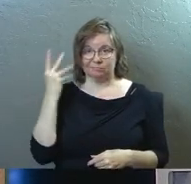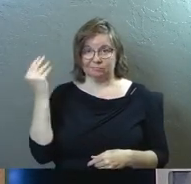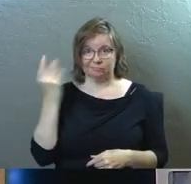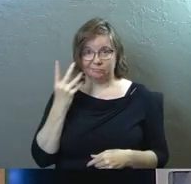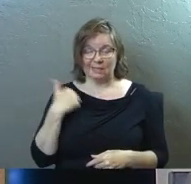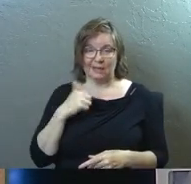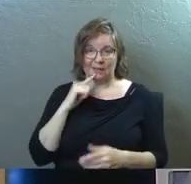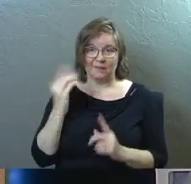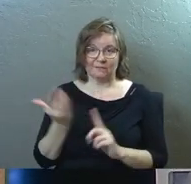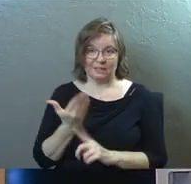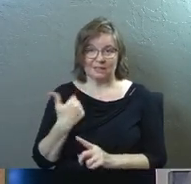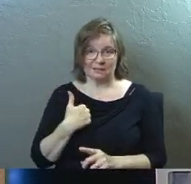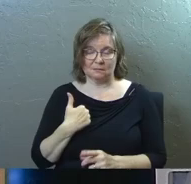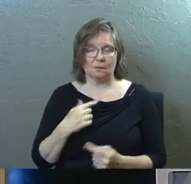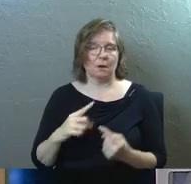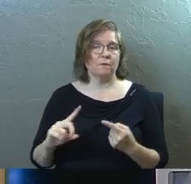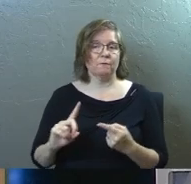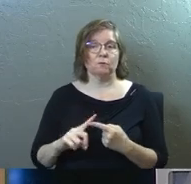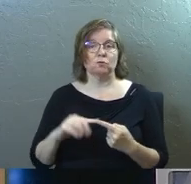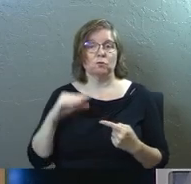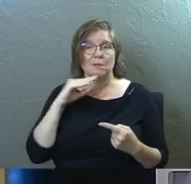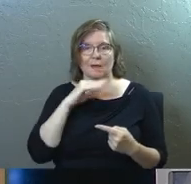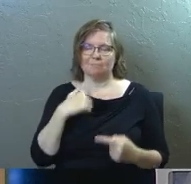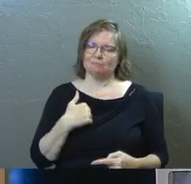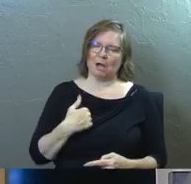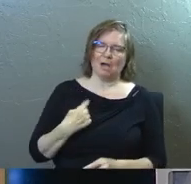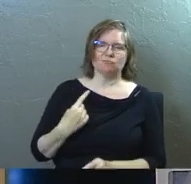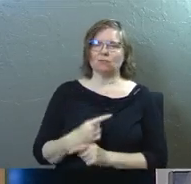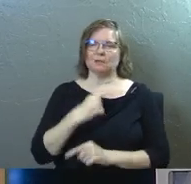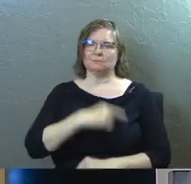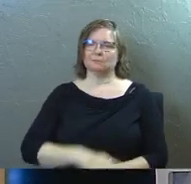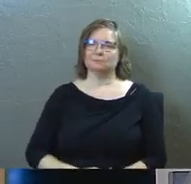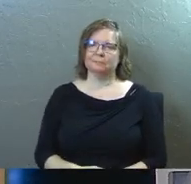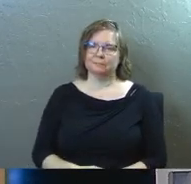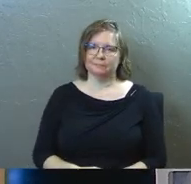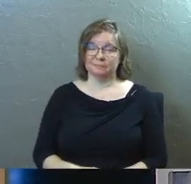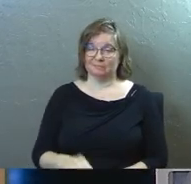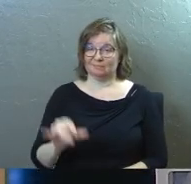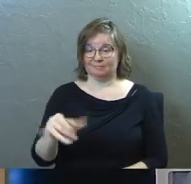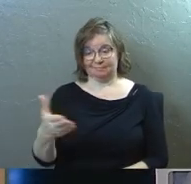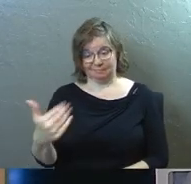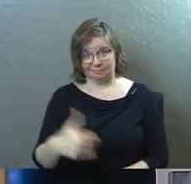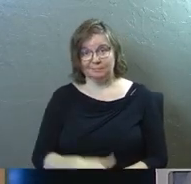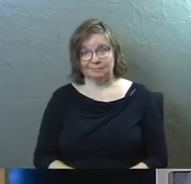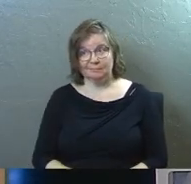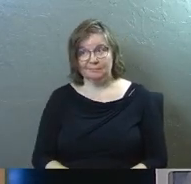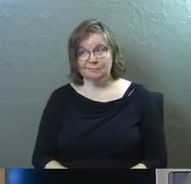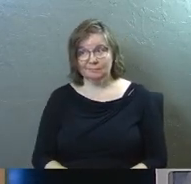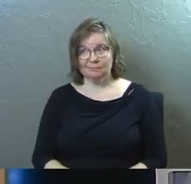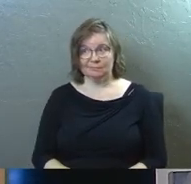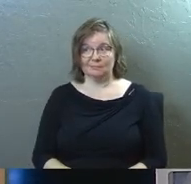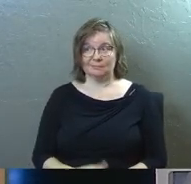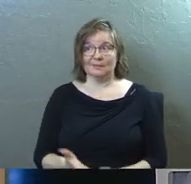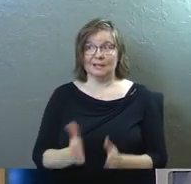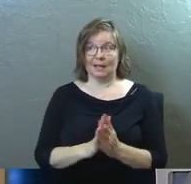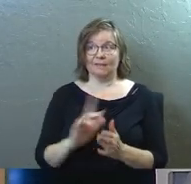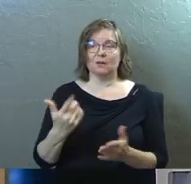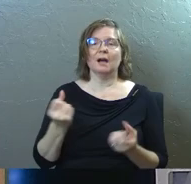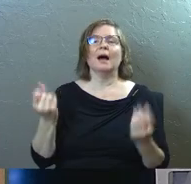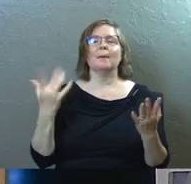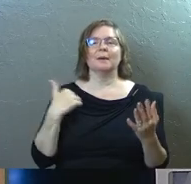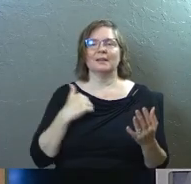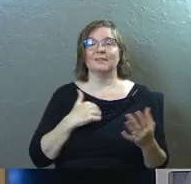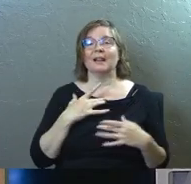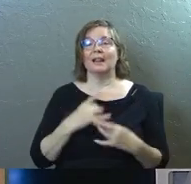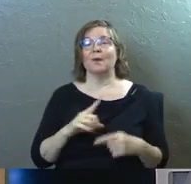that convince us of this. The first one is, I'm right. Come on. So I asked first service, I was like, how many of